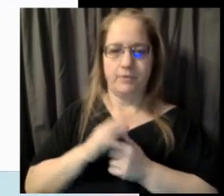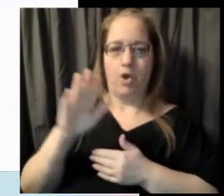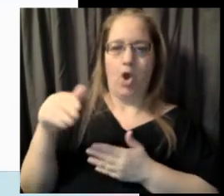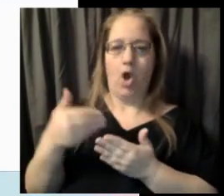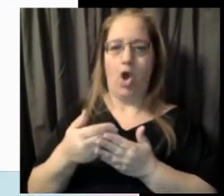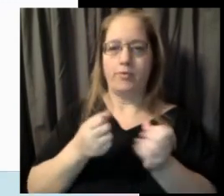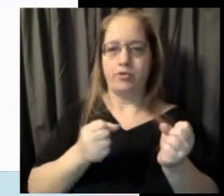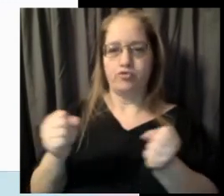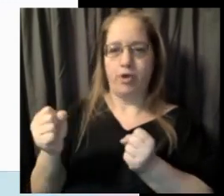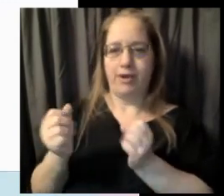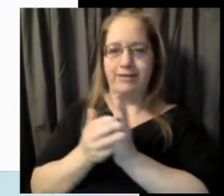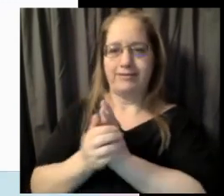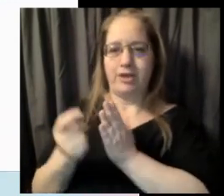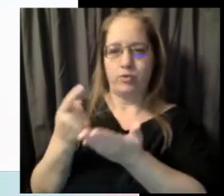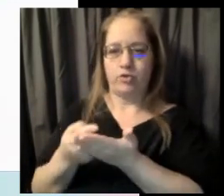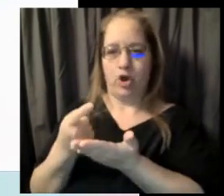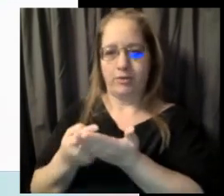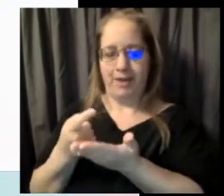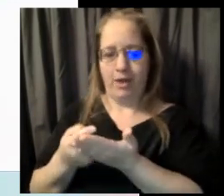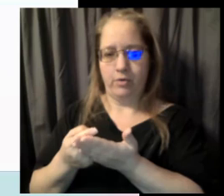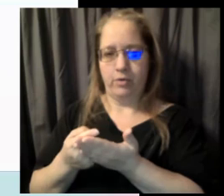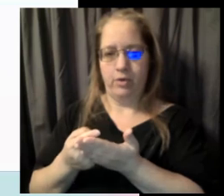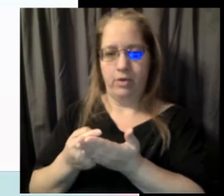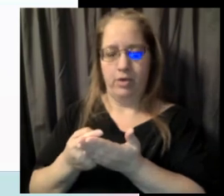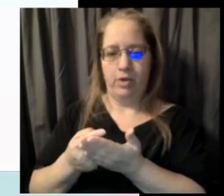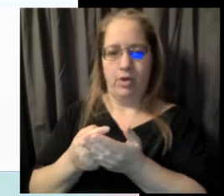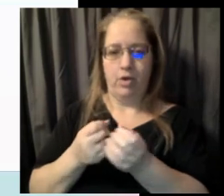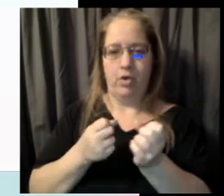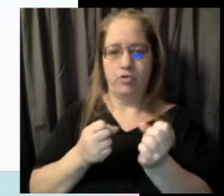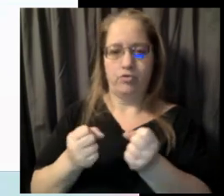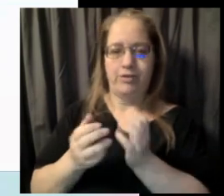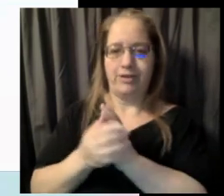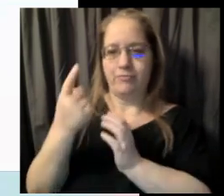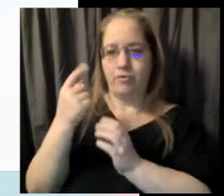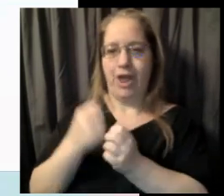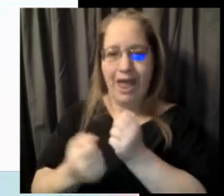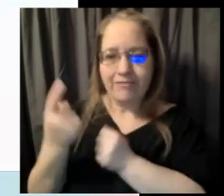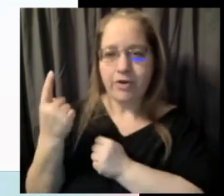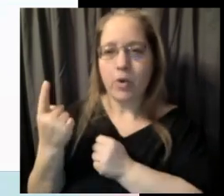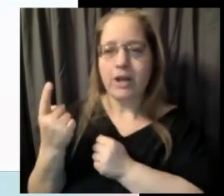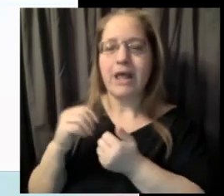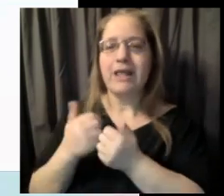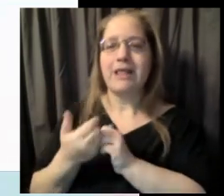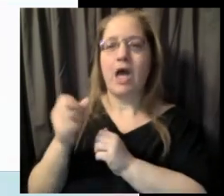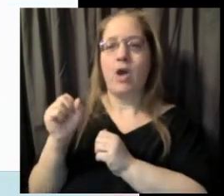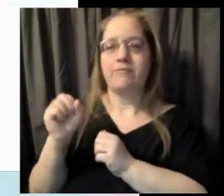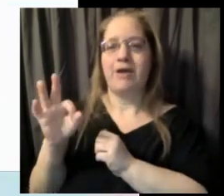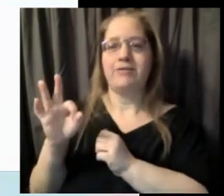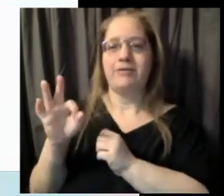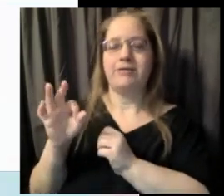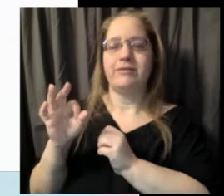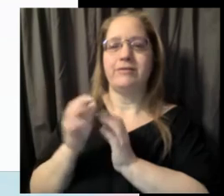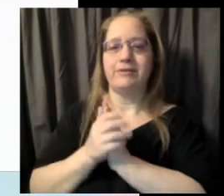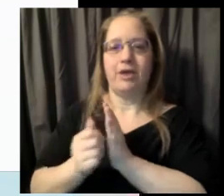all of the strategies and skills that we talked about are strategies and skills for everyone. It is how executive function skills